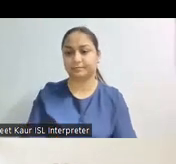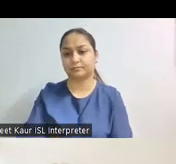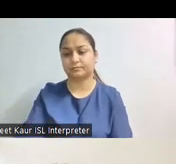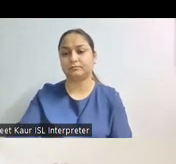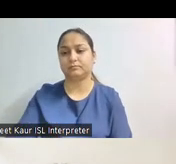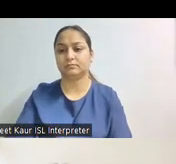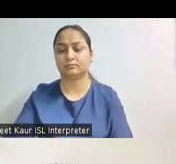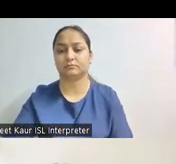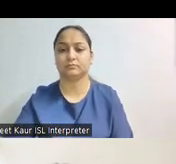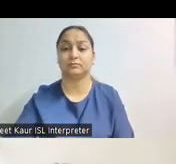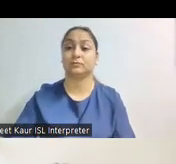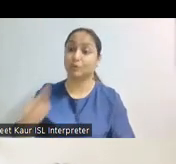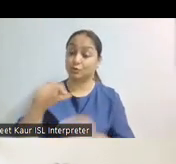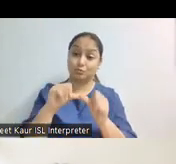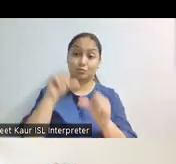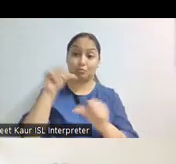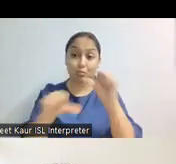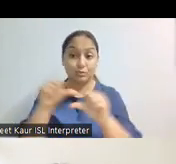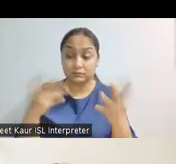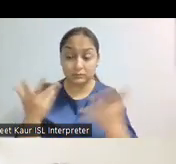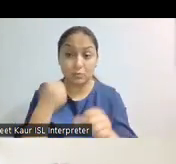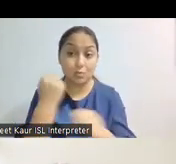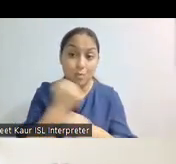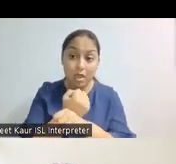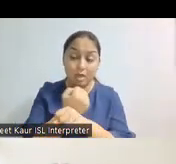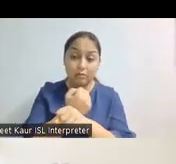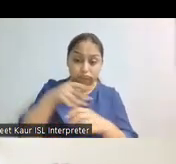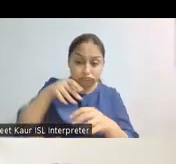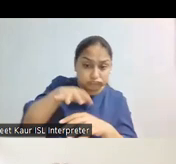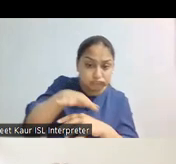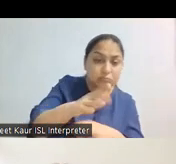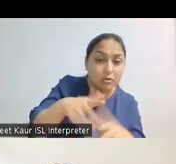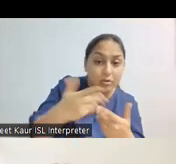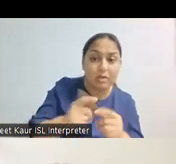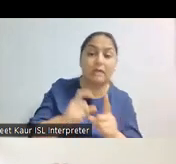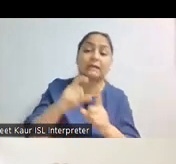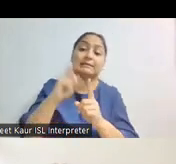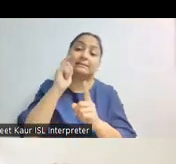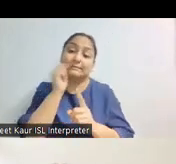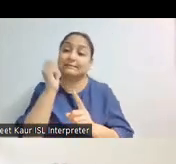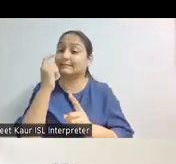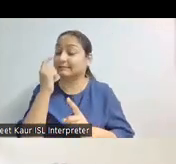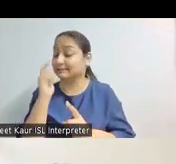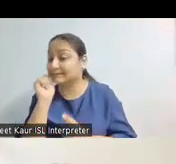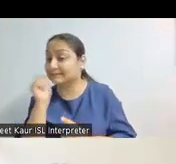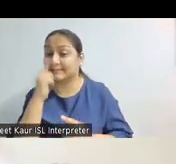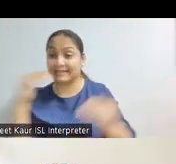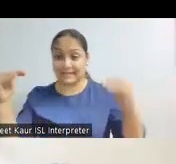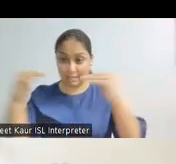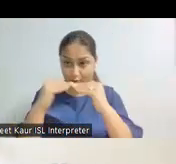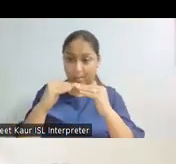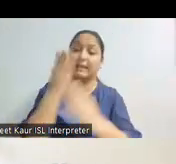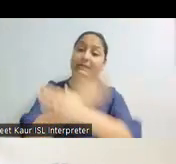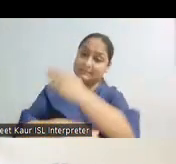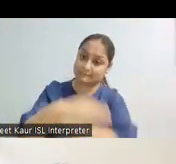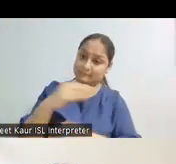So what is the process and workflow of this working group, the Gender Equality and Disability Working Group? We have